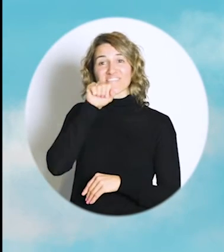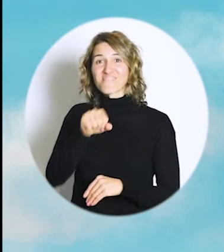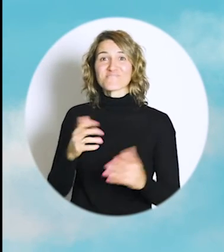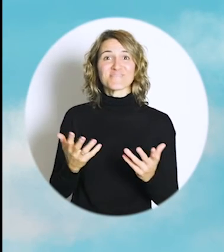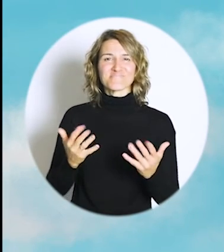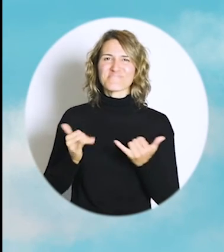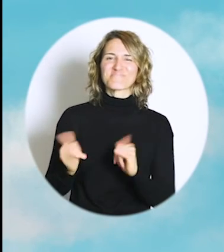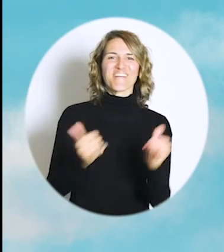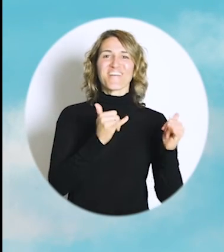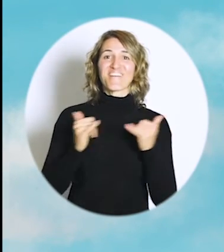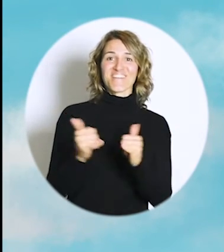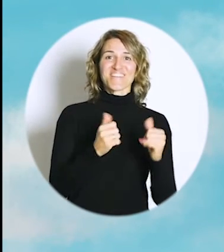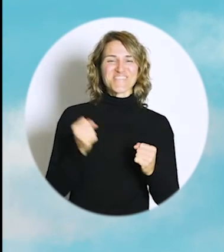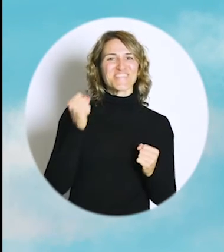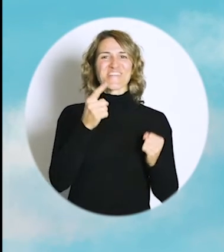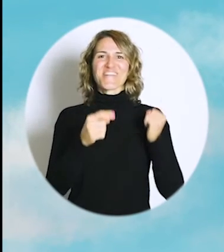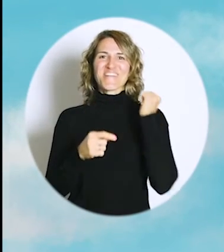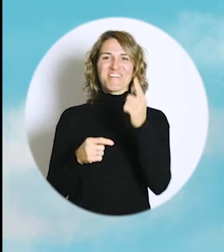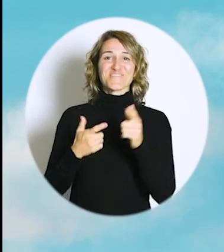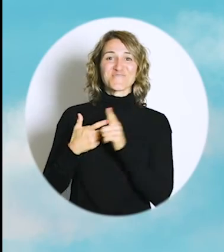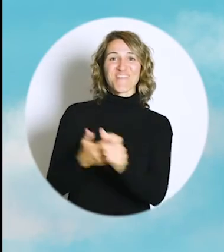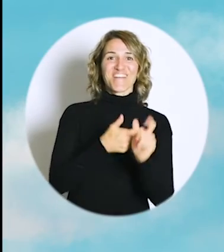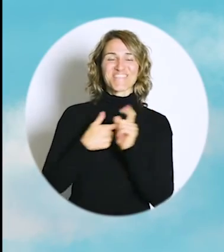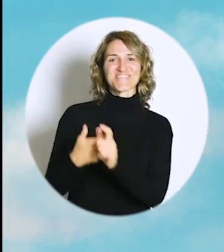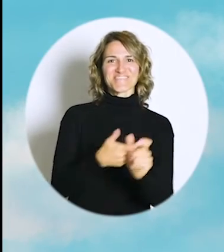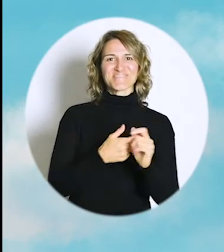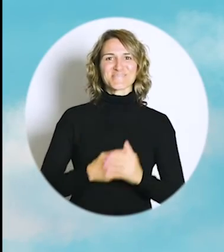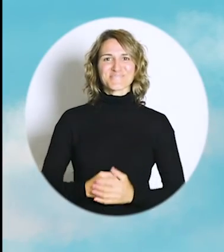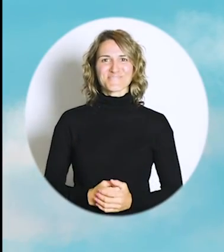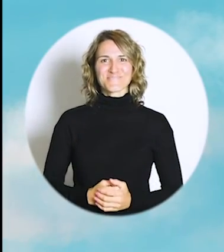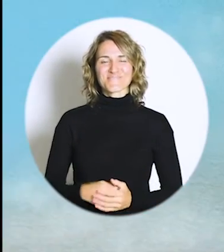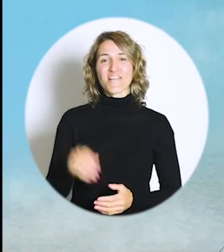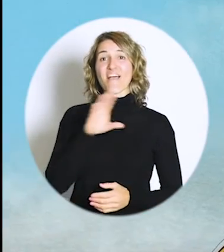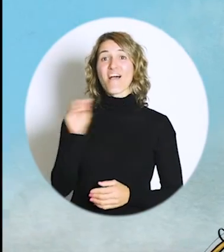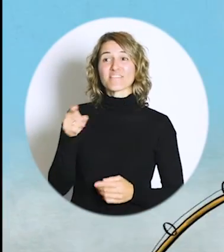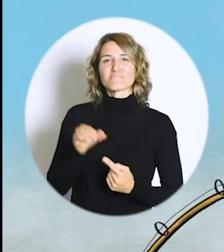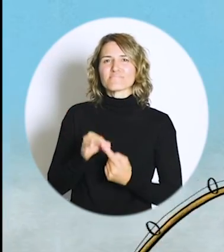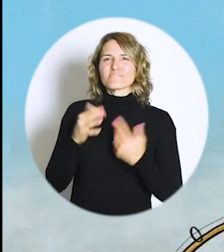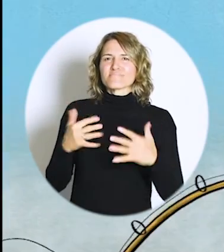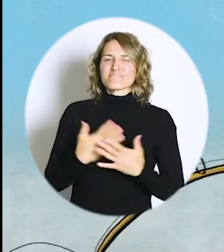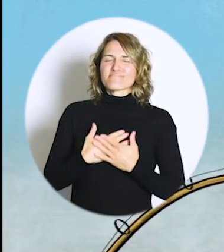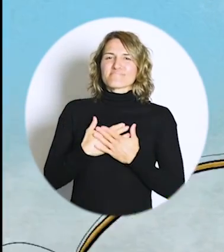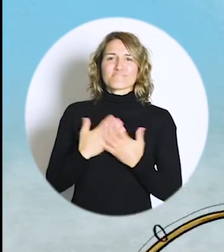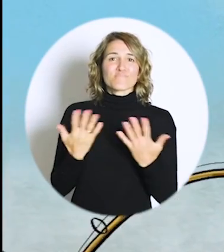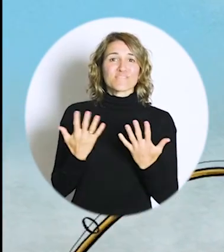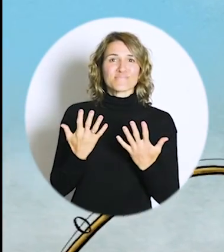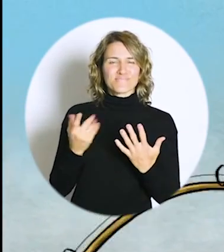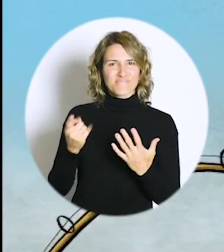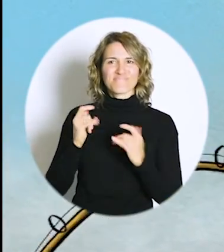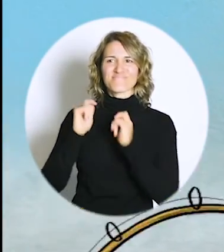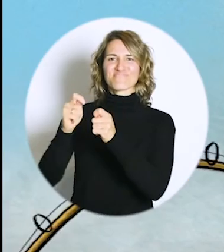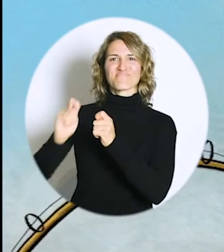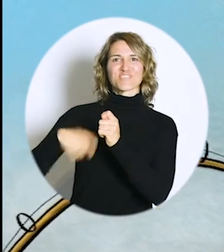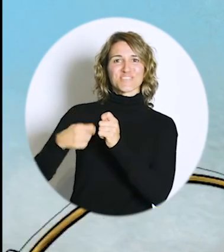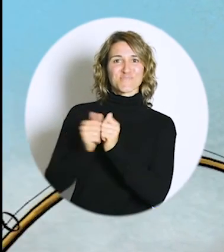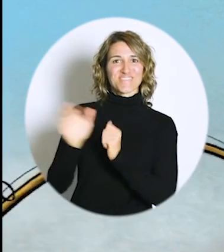He loved playing, throwing, running, and he especially loved fishing with his